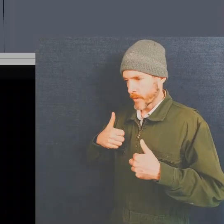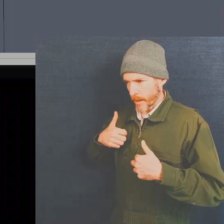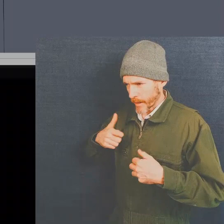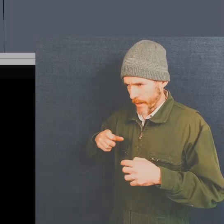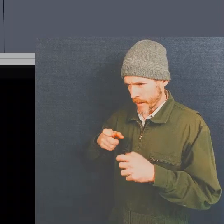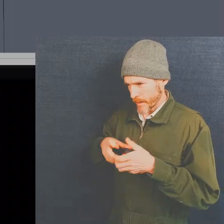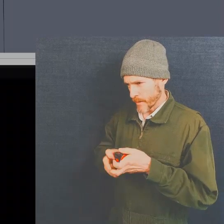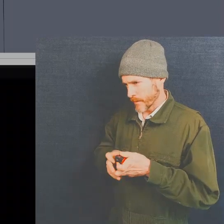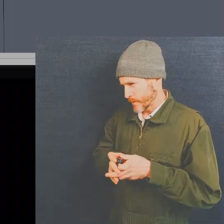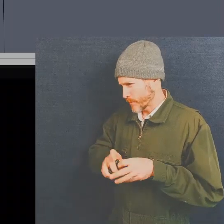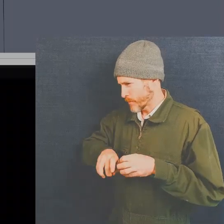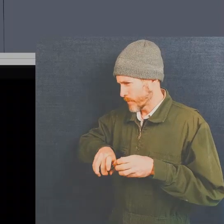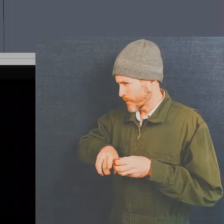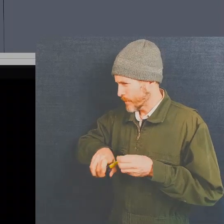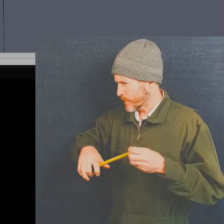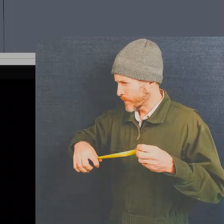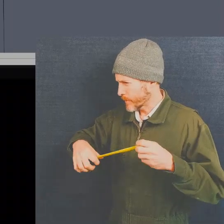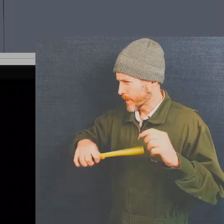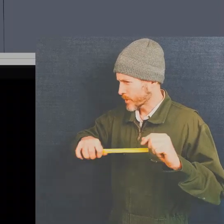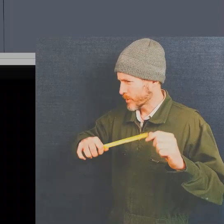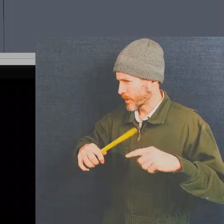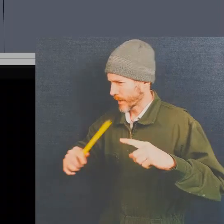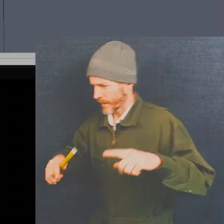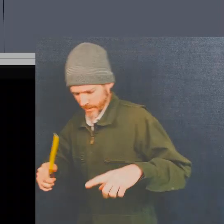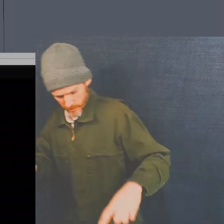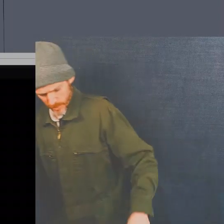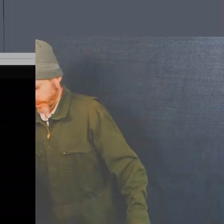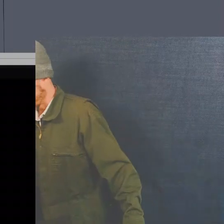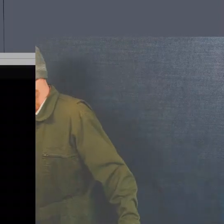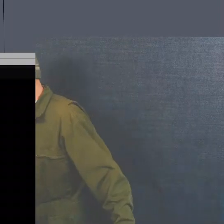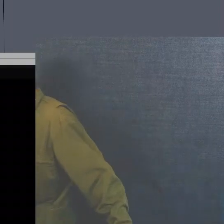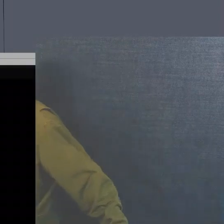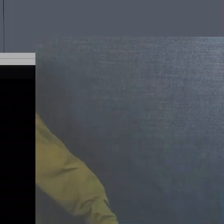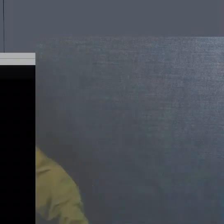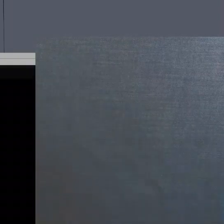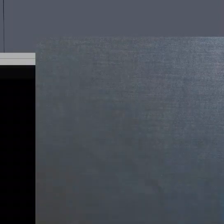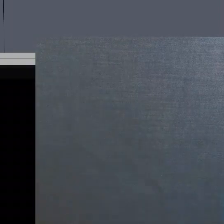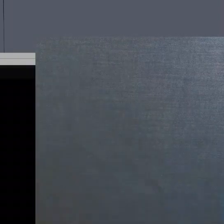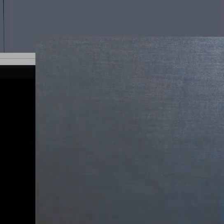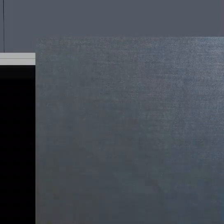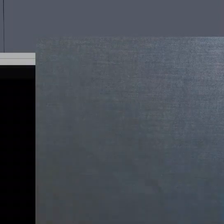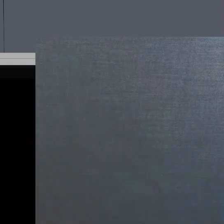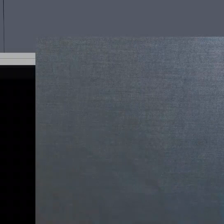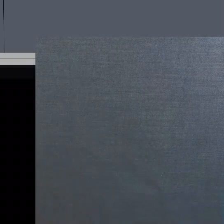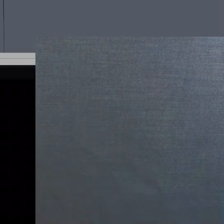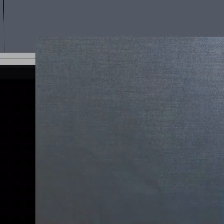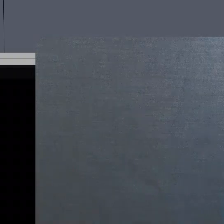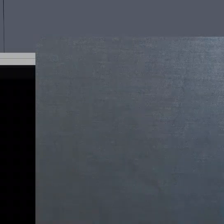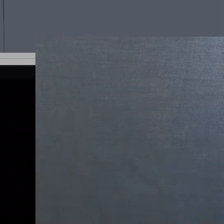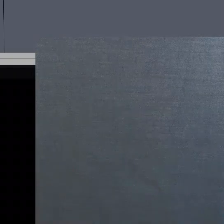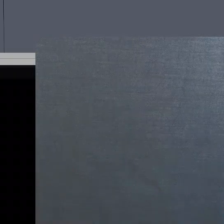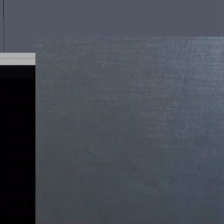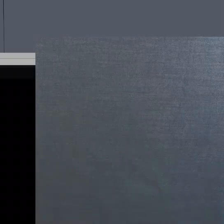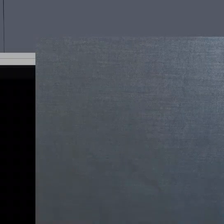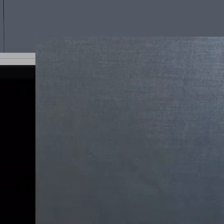Over here, like I measure, like I think around an inch. Let's see.